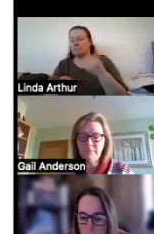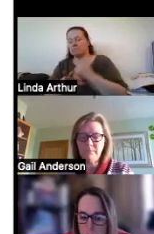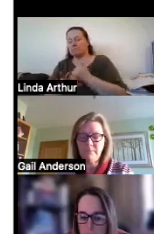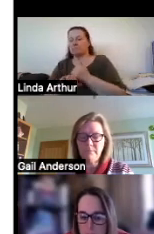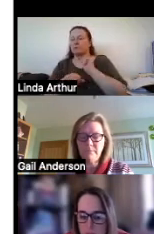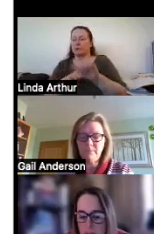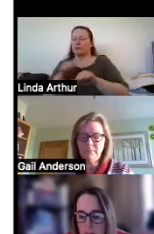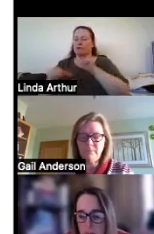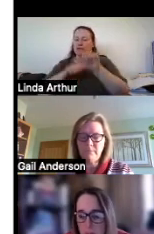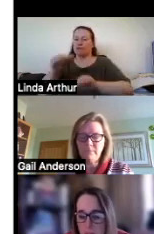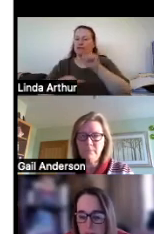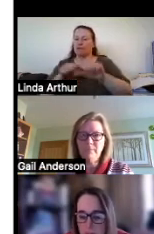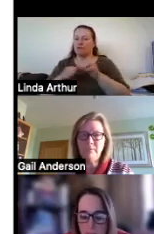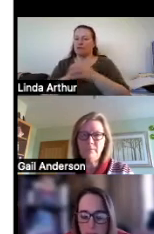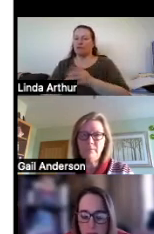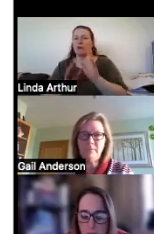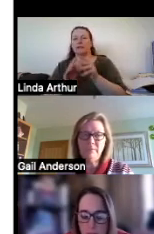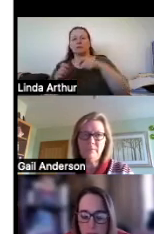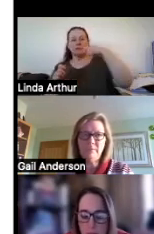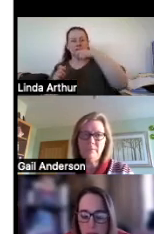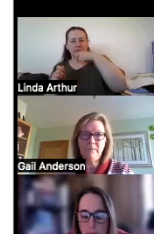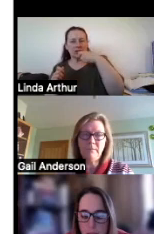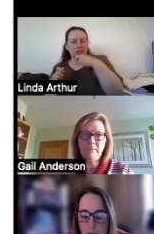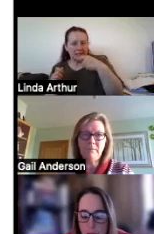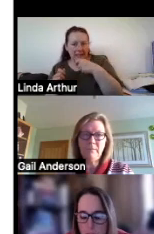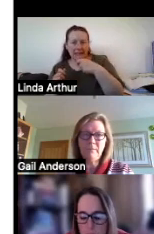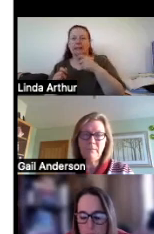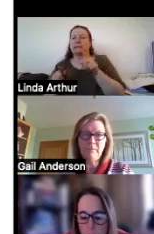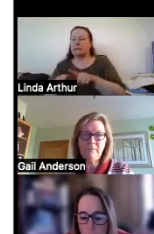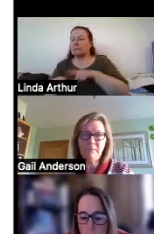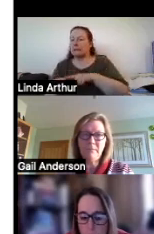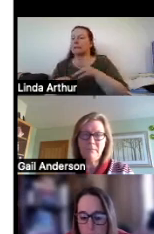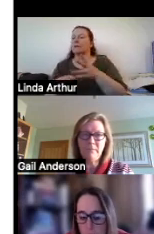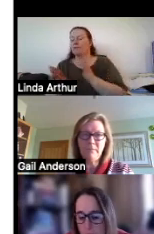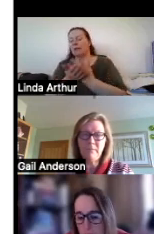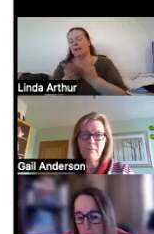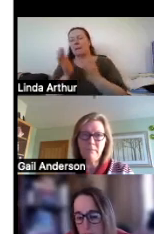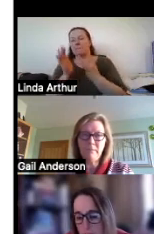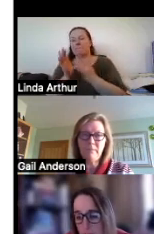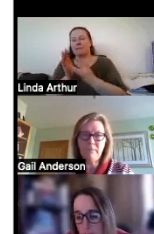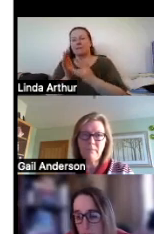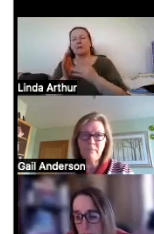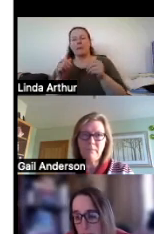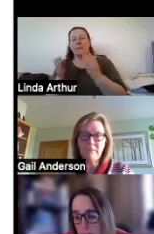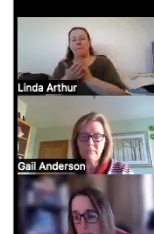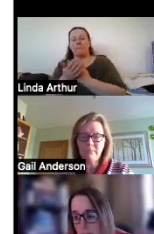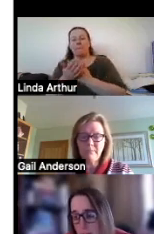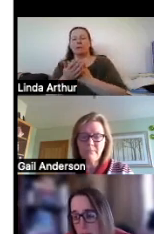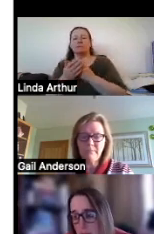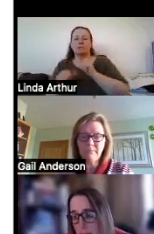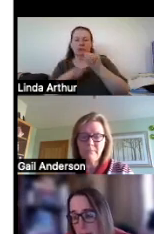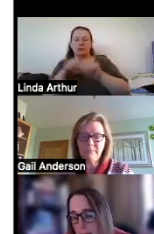some women do exercises while brushing their teeth, and really they are just as important and part of a usual routine as brushing your teeth.